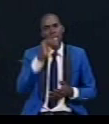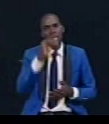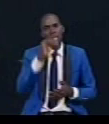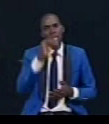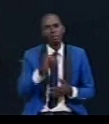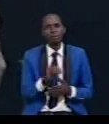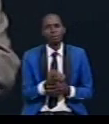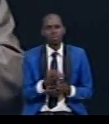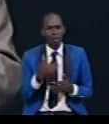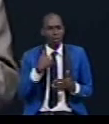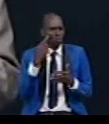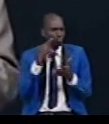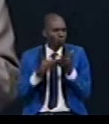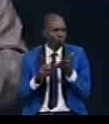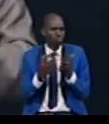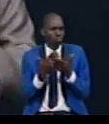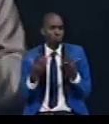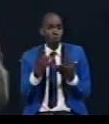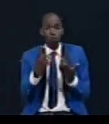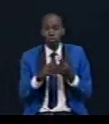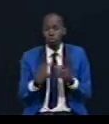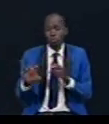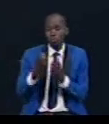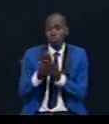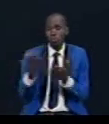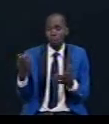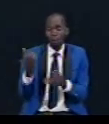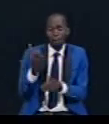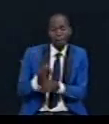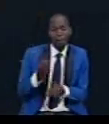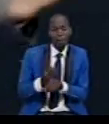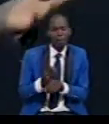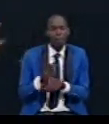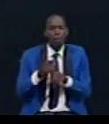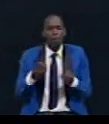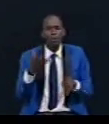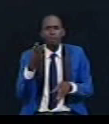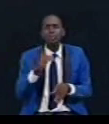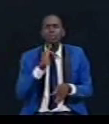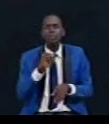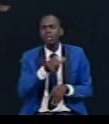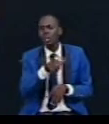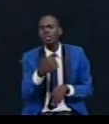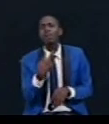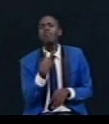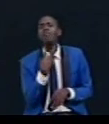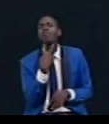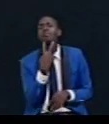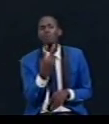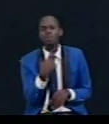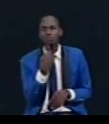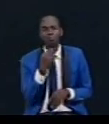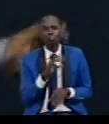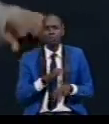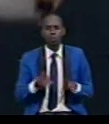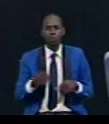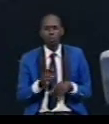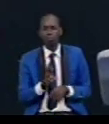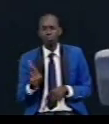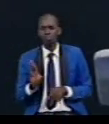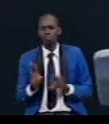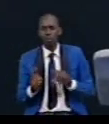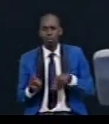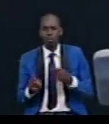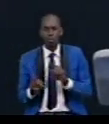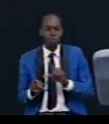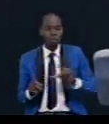want to do something, go right, and then there's another void that will say go left. That's not you. You overlook